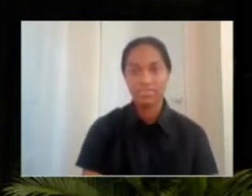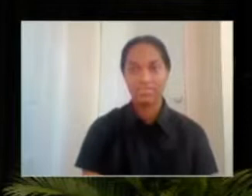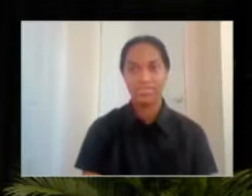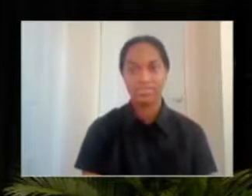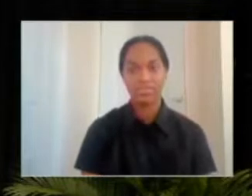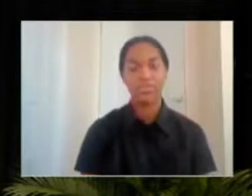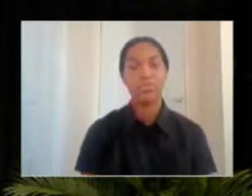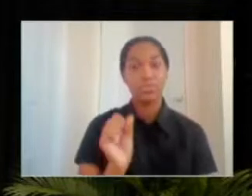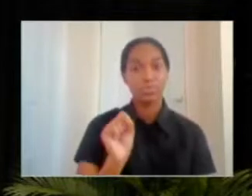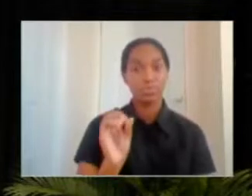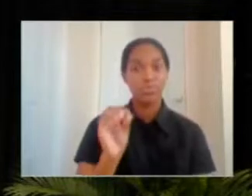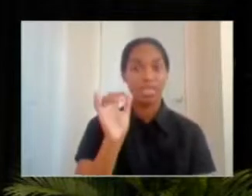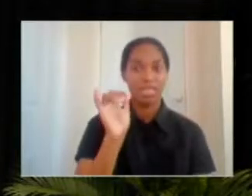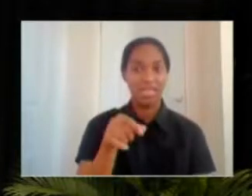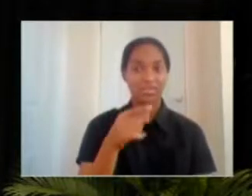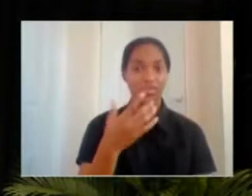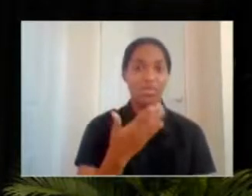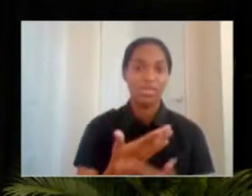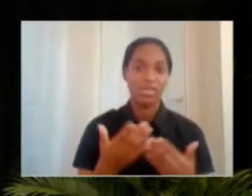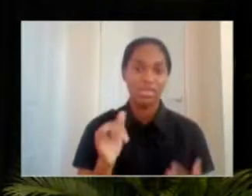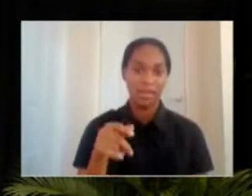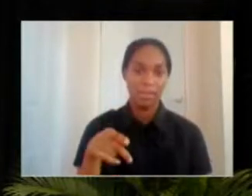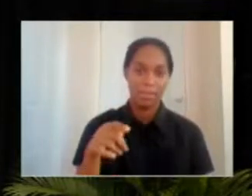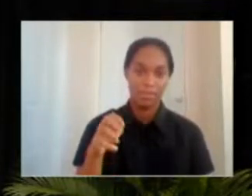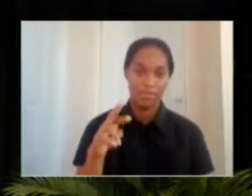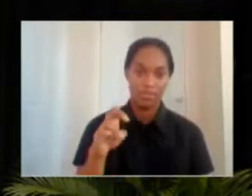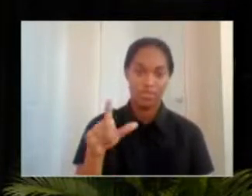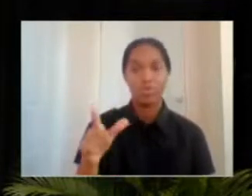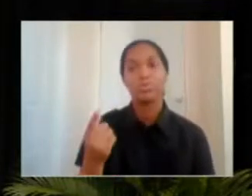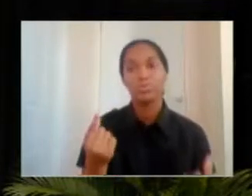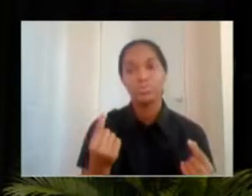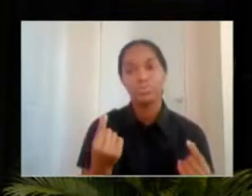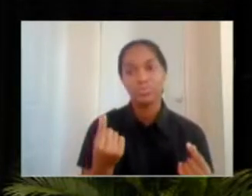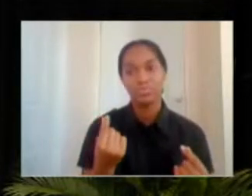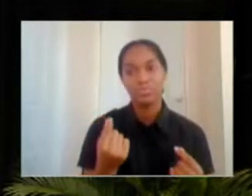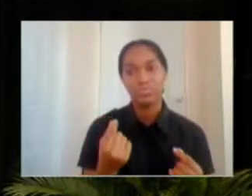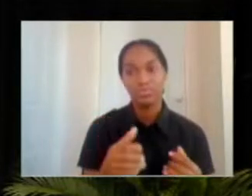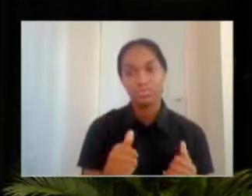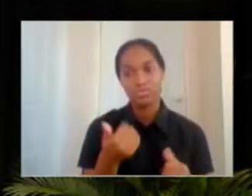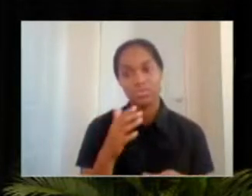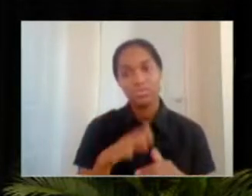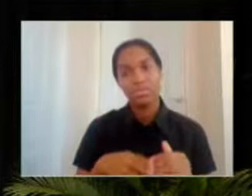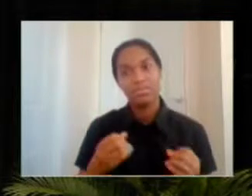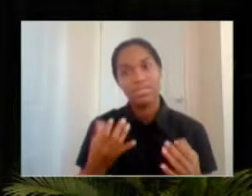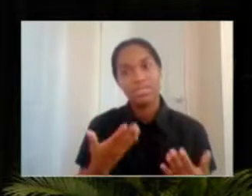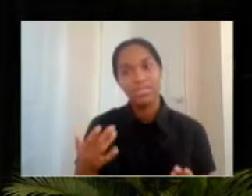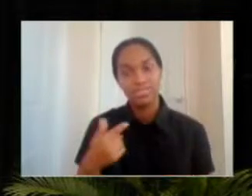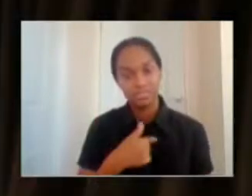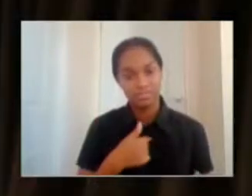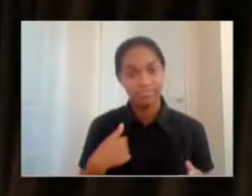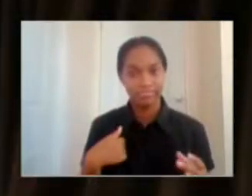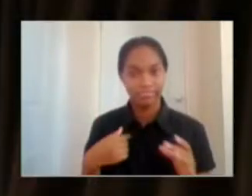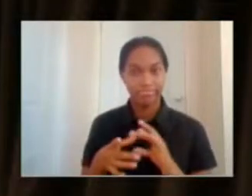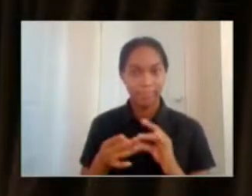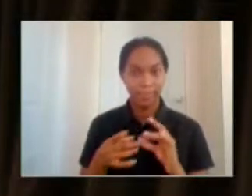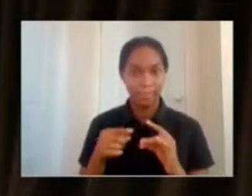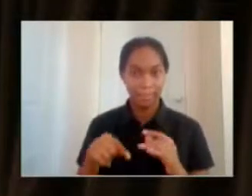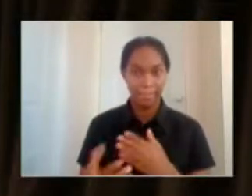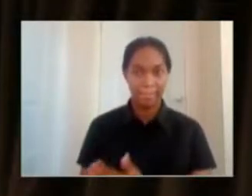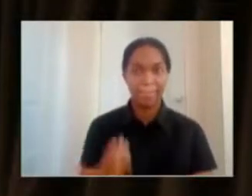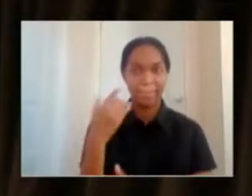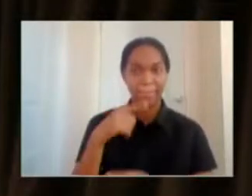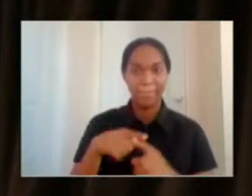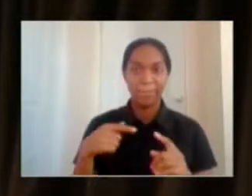So that is one thing Pearl does besides the many things I mentioned this morning, but we